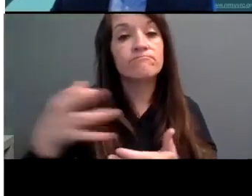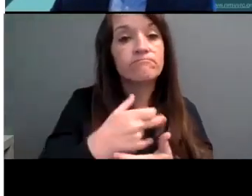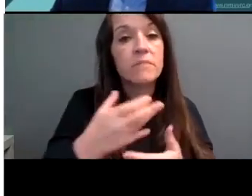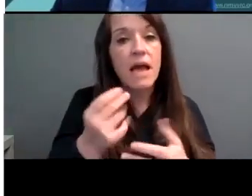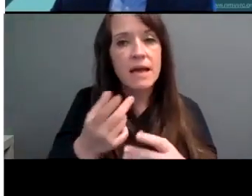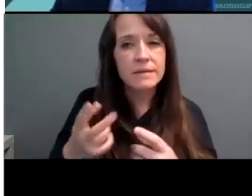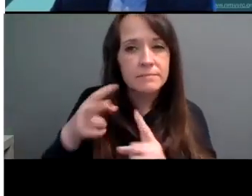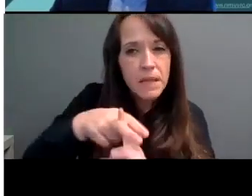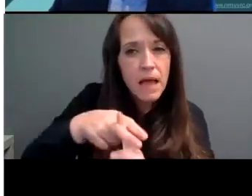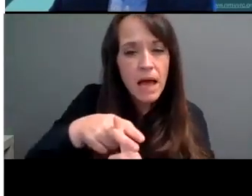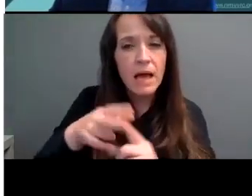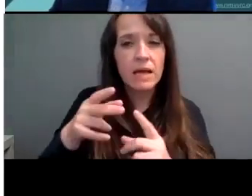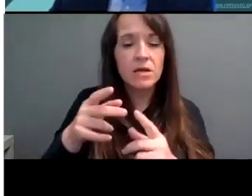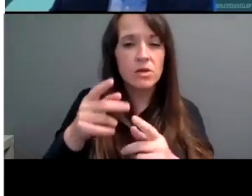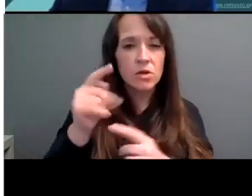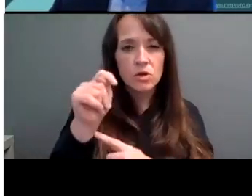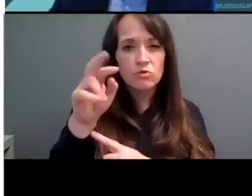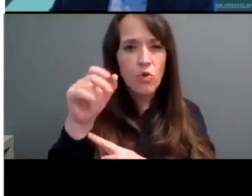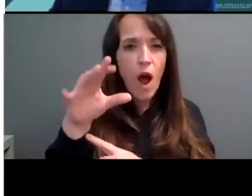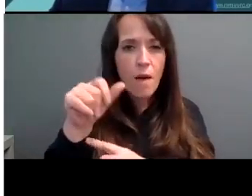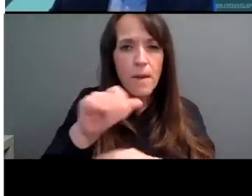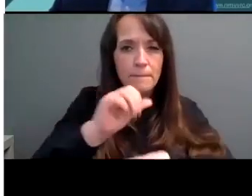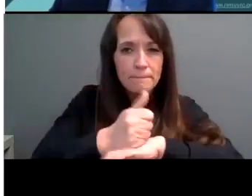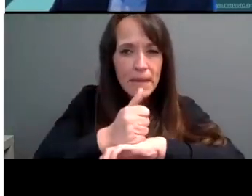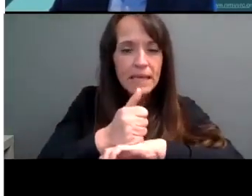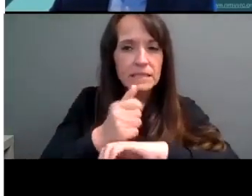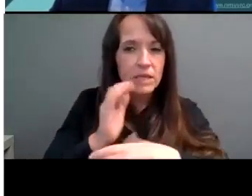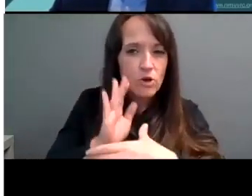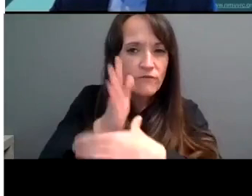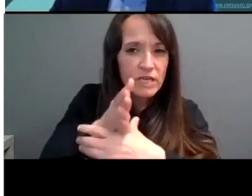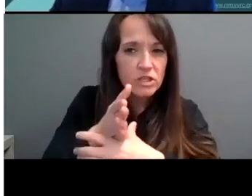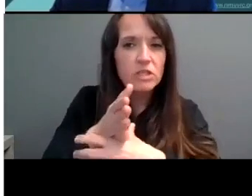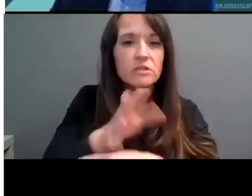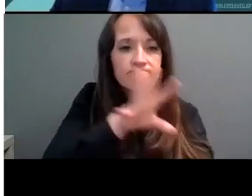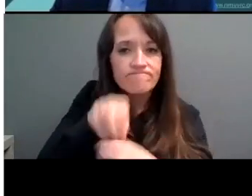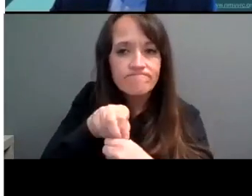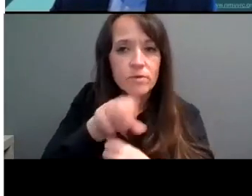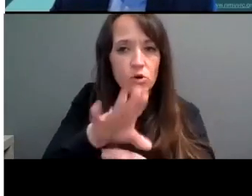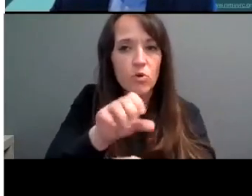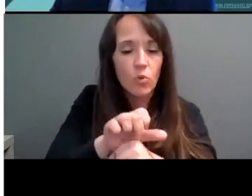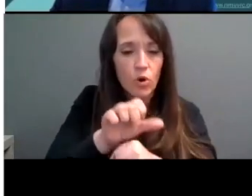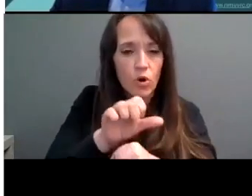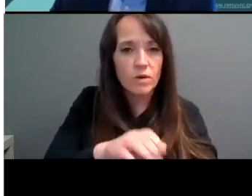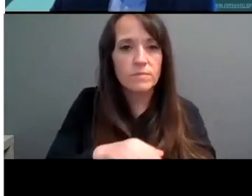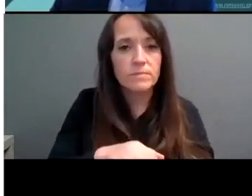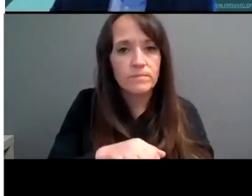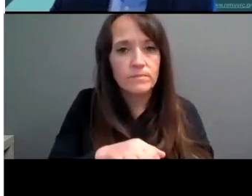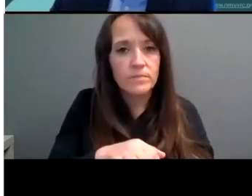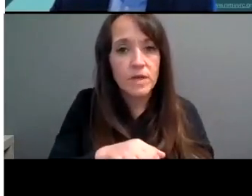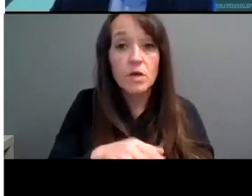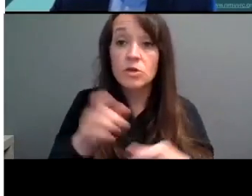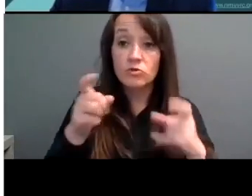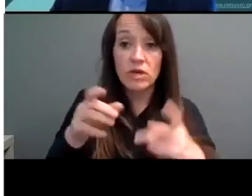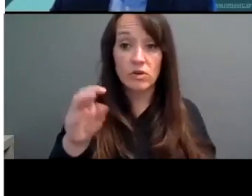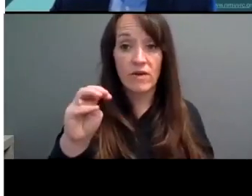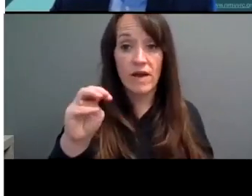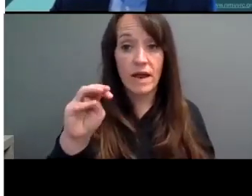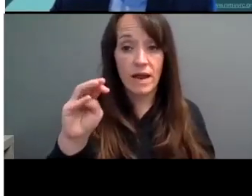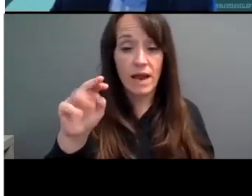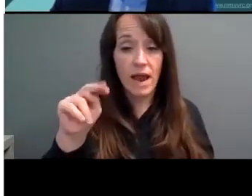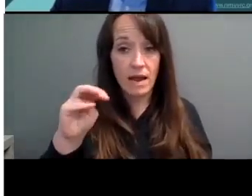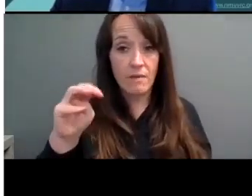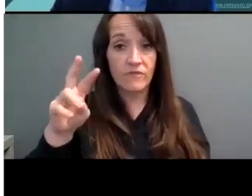evidence-based interventions. And as director of the National Mass Violence Technical and Training and